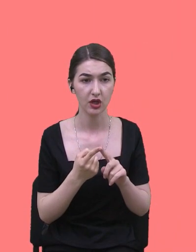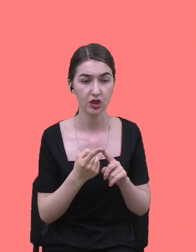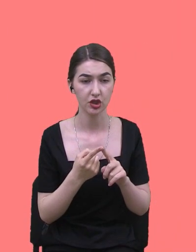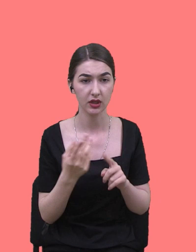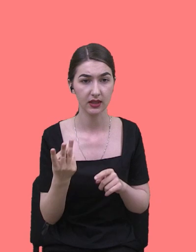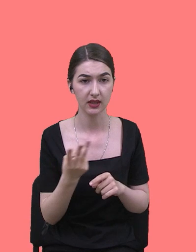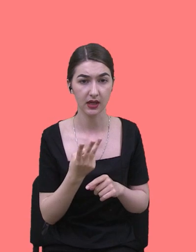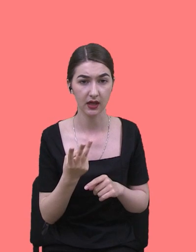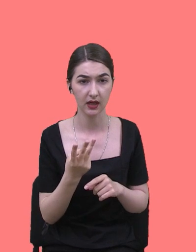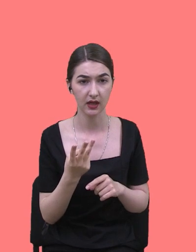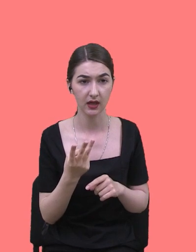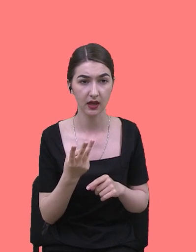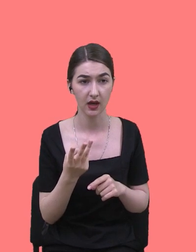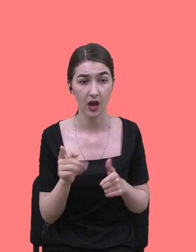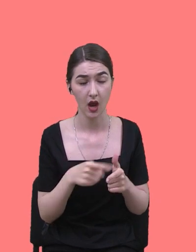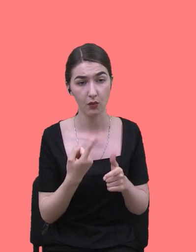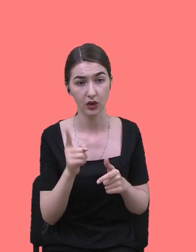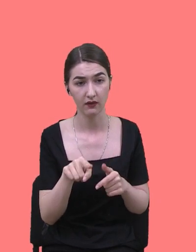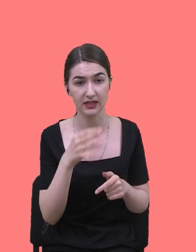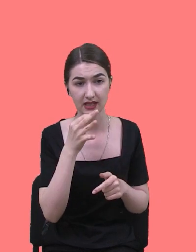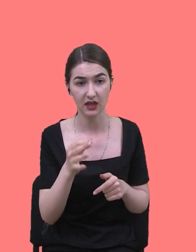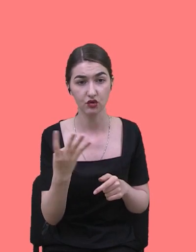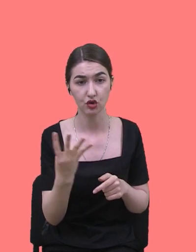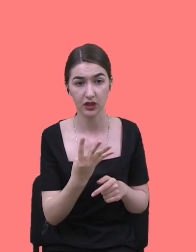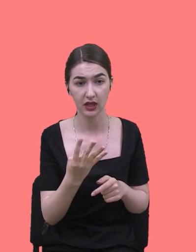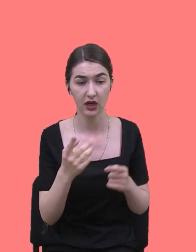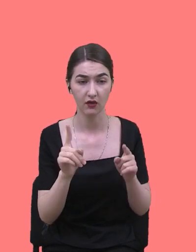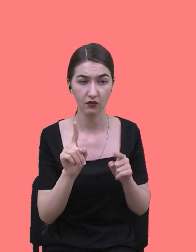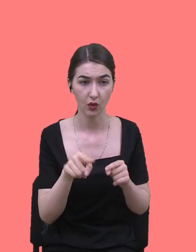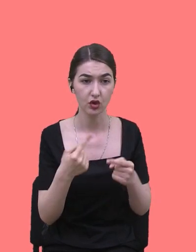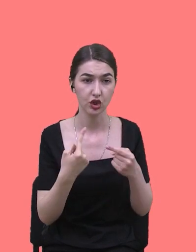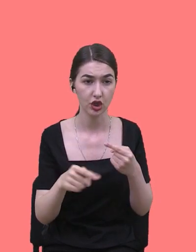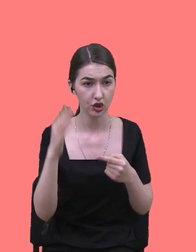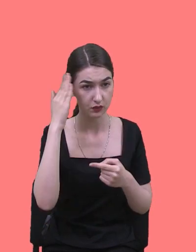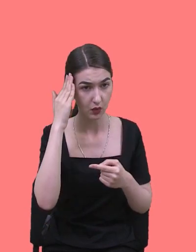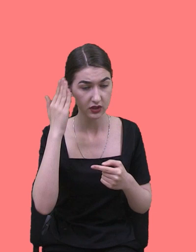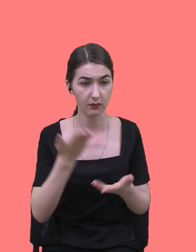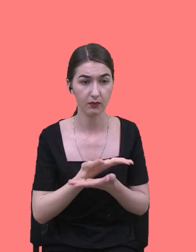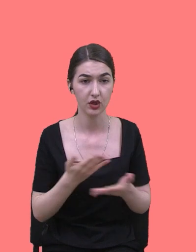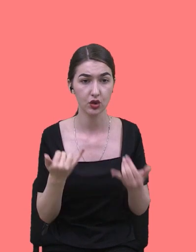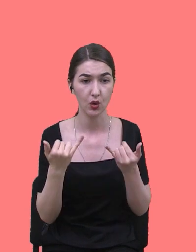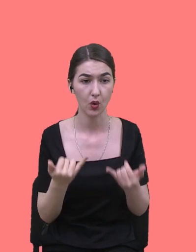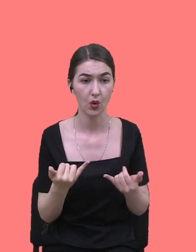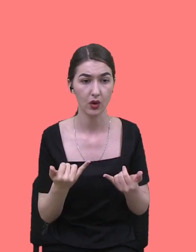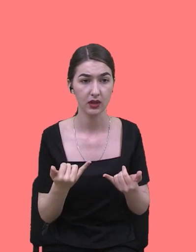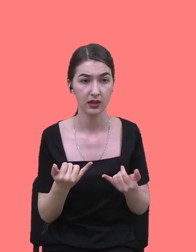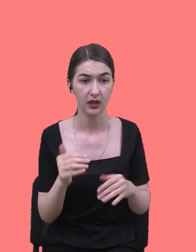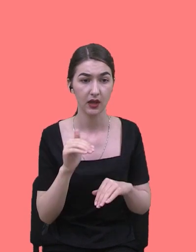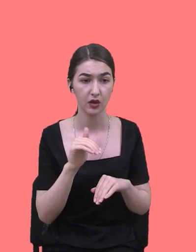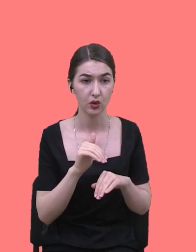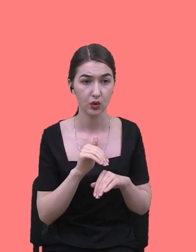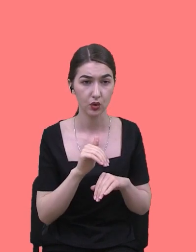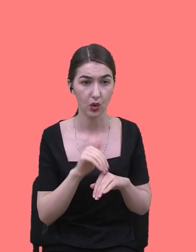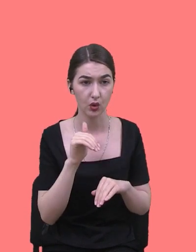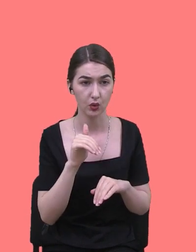in some ways have been today addressed. We might not have resolved them entirely, but we set up good